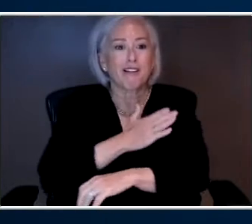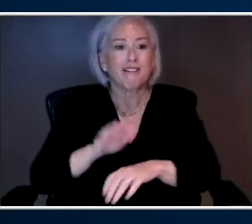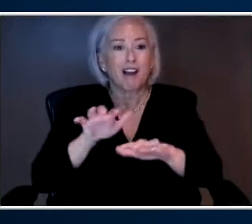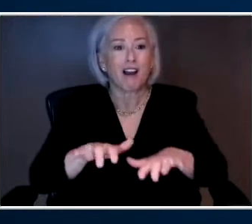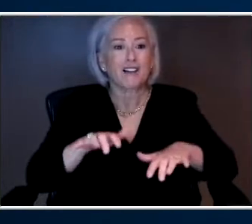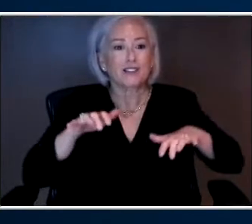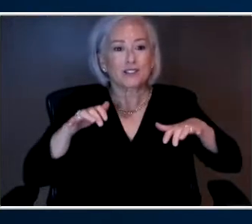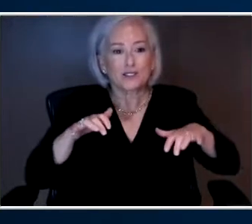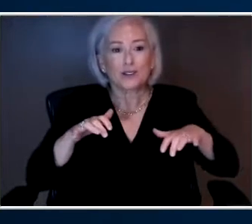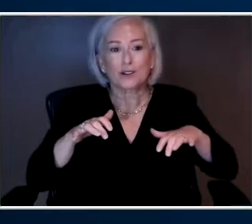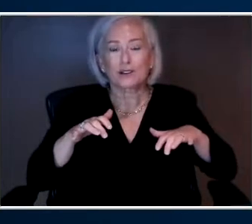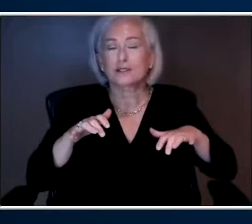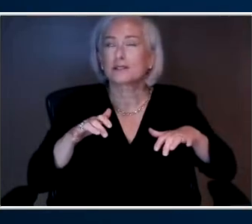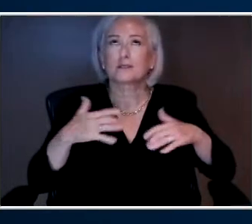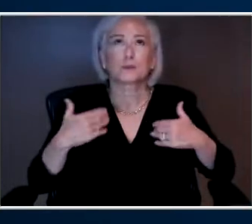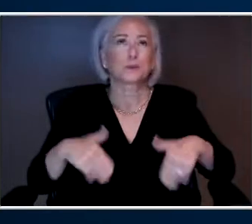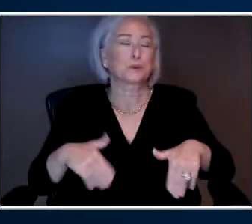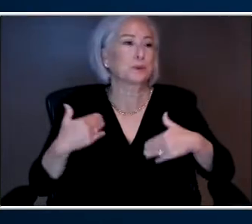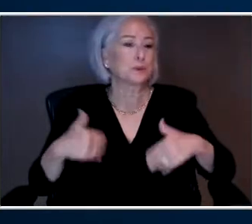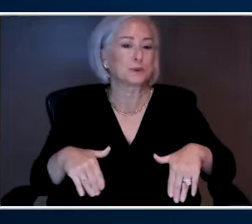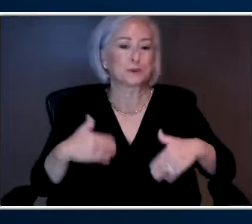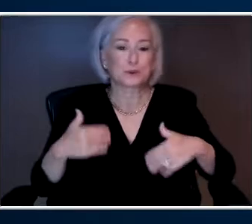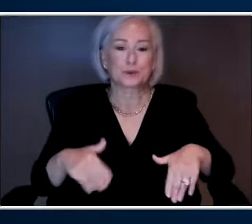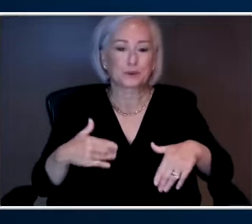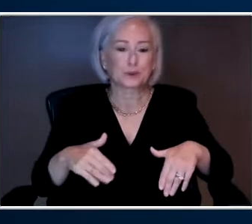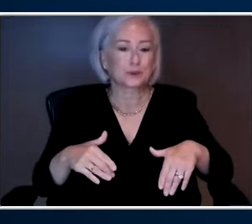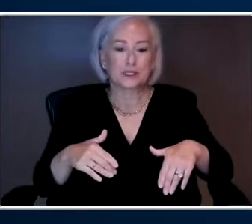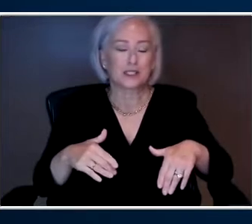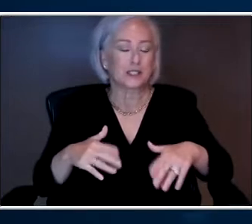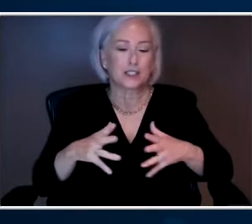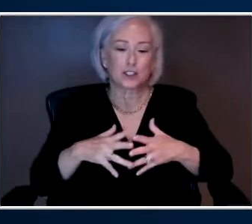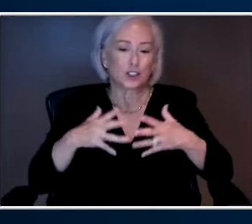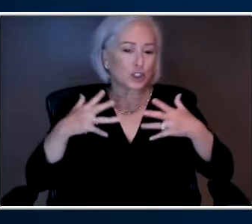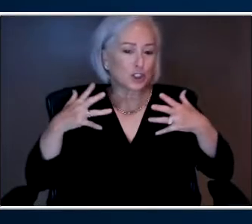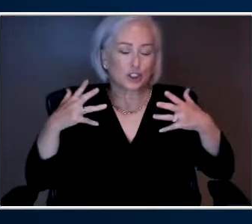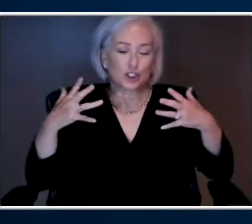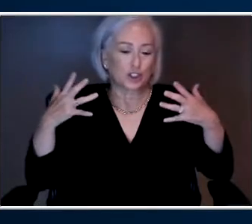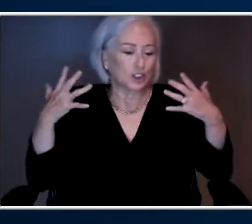worth so much. So much.